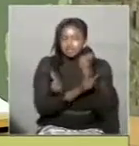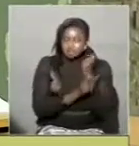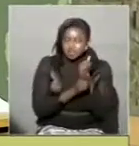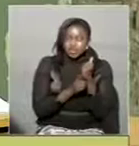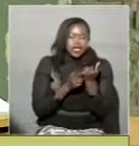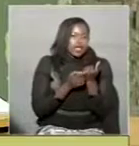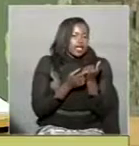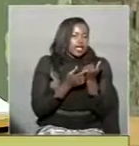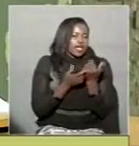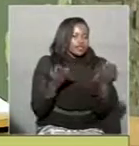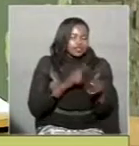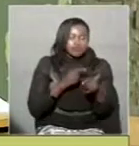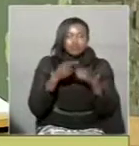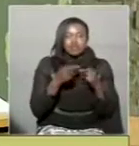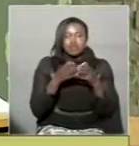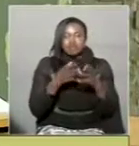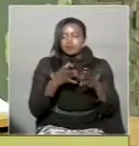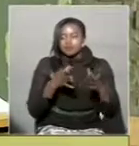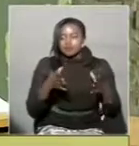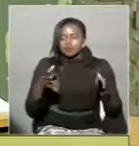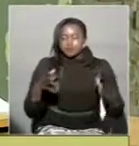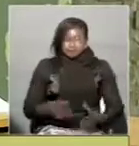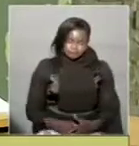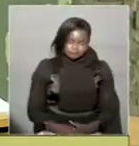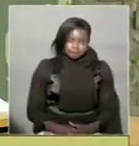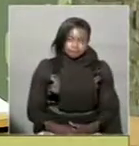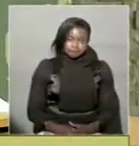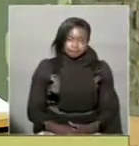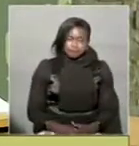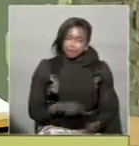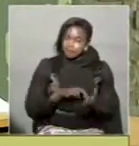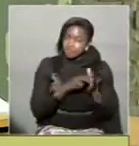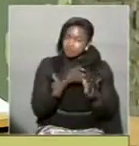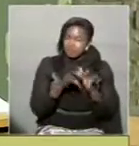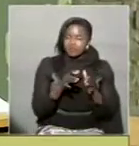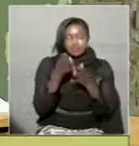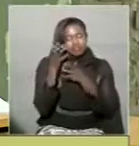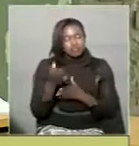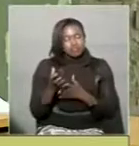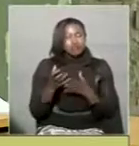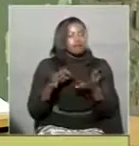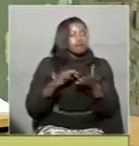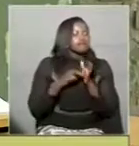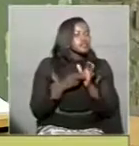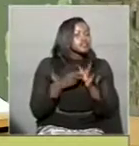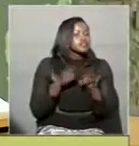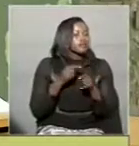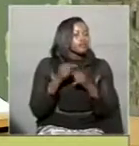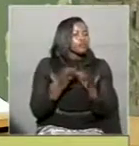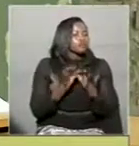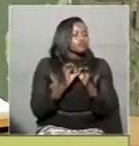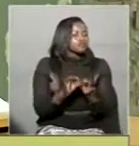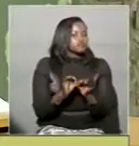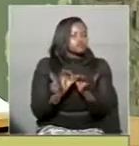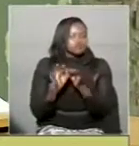per inspector increases. Get more stretched. So now these ones keep in closer touch